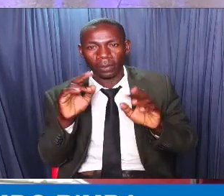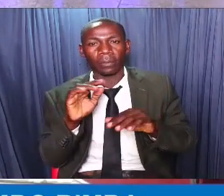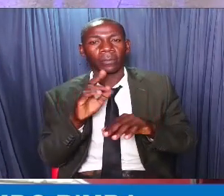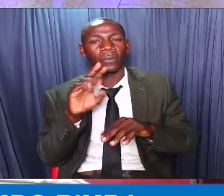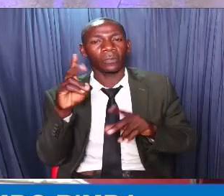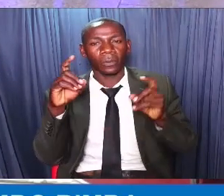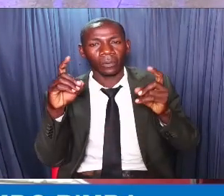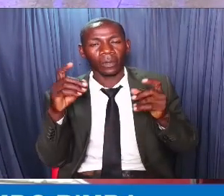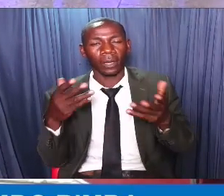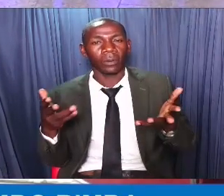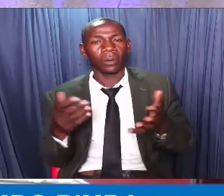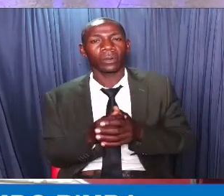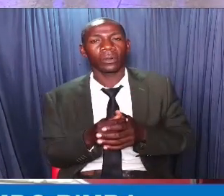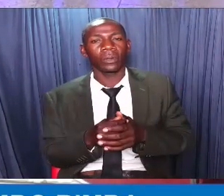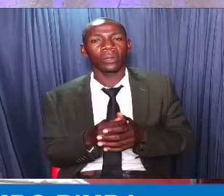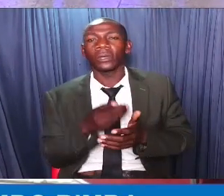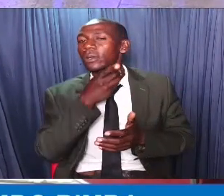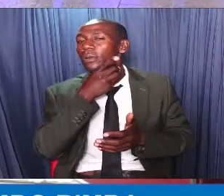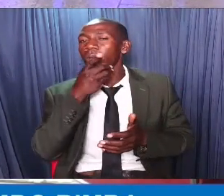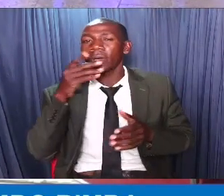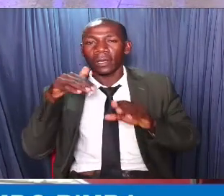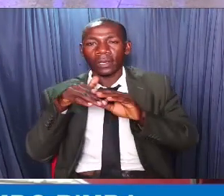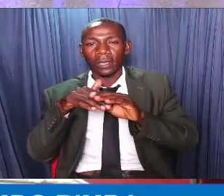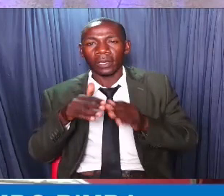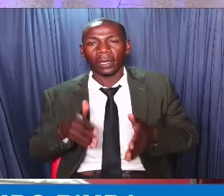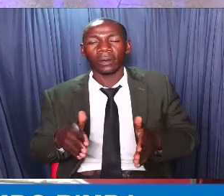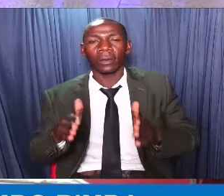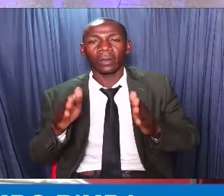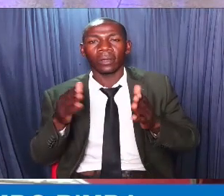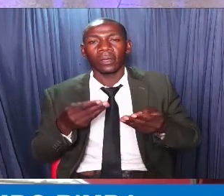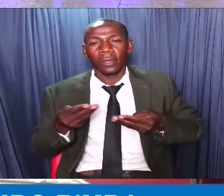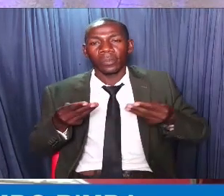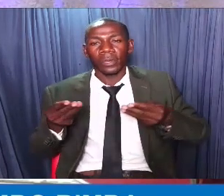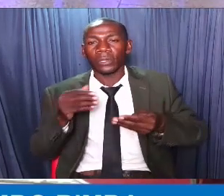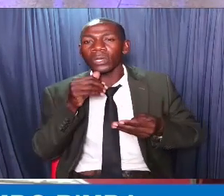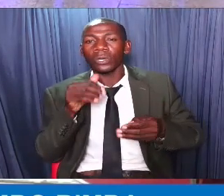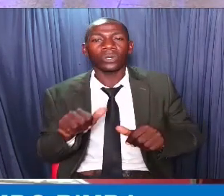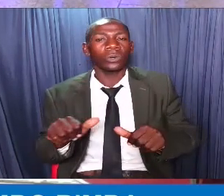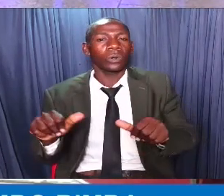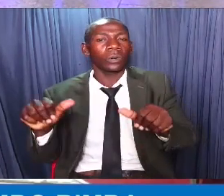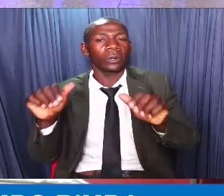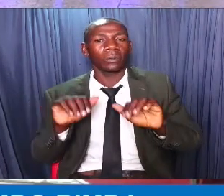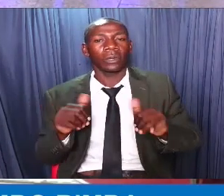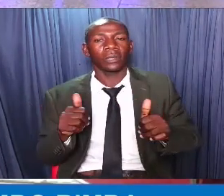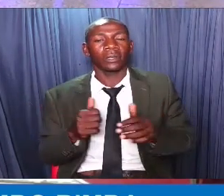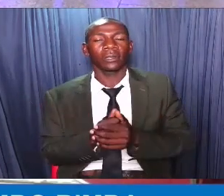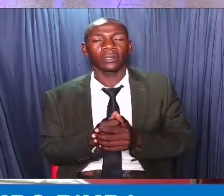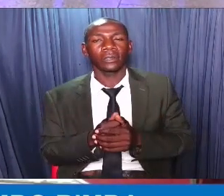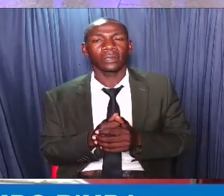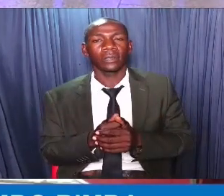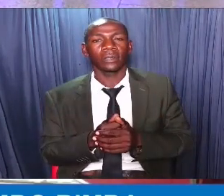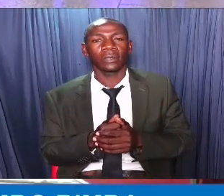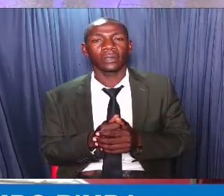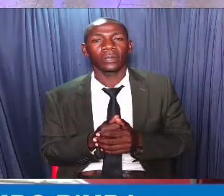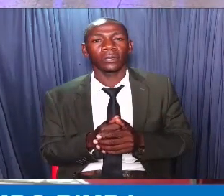her evil. Akaukiwe njia zake. And his ways to be devastated. Biashara isiendelee. The business not to move well. Ndio